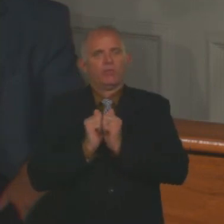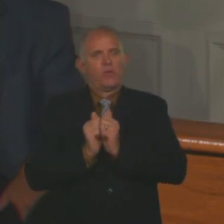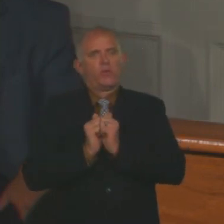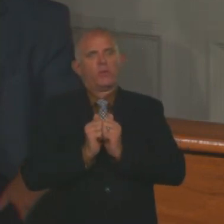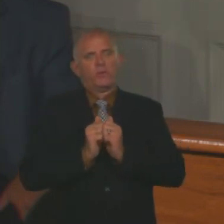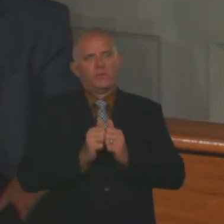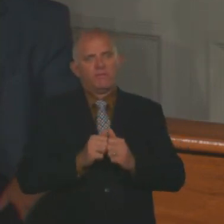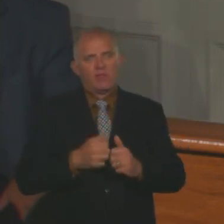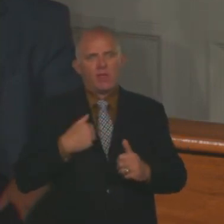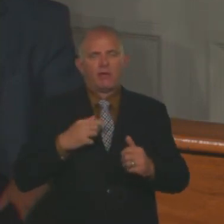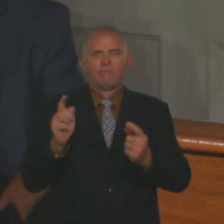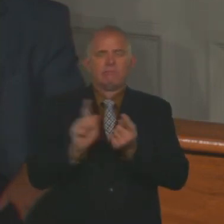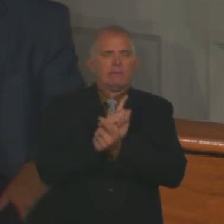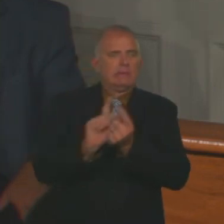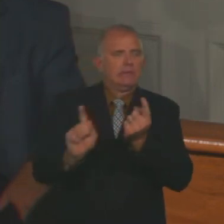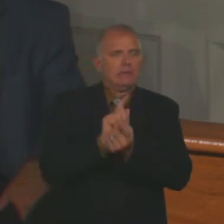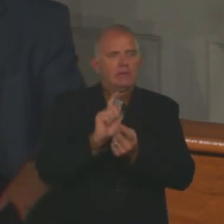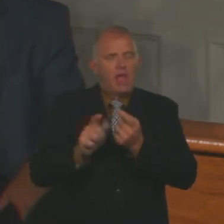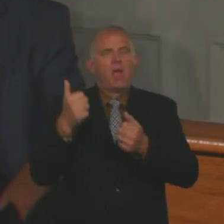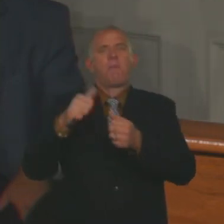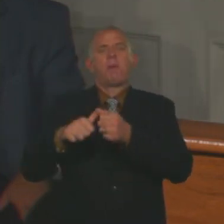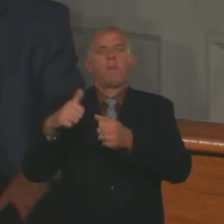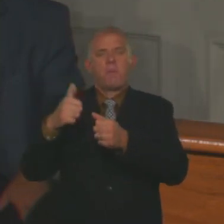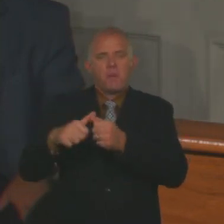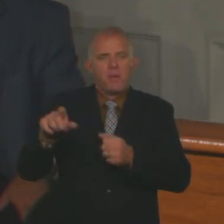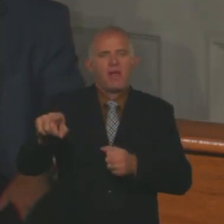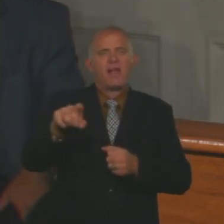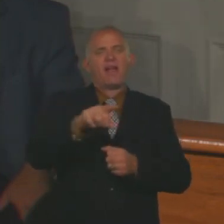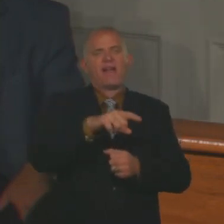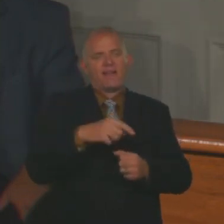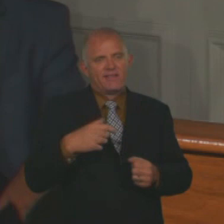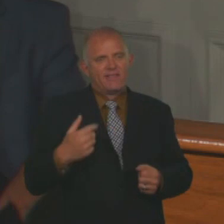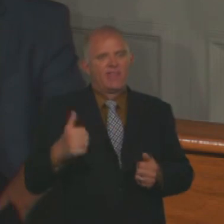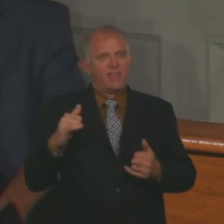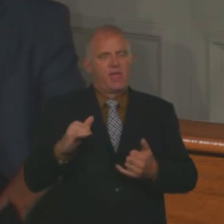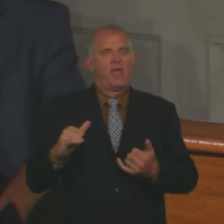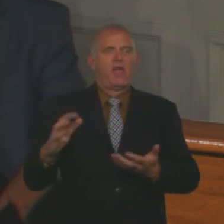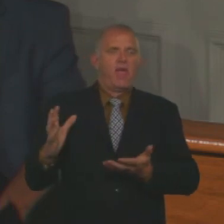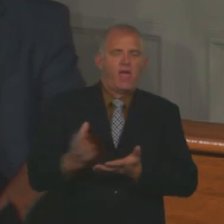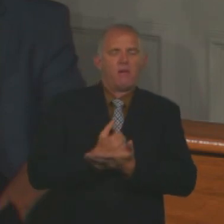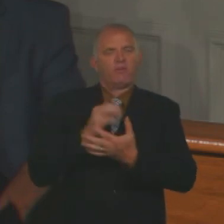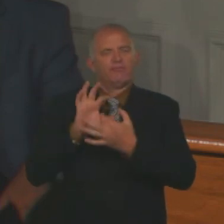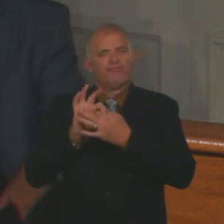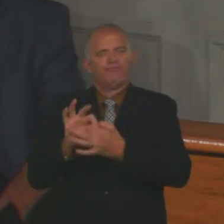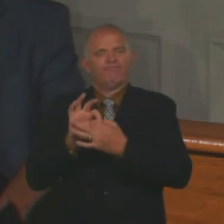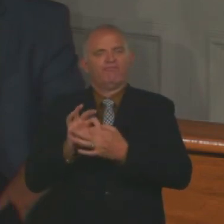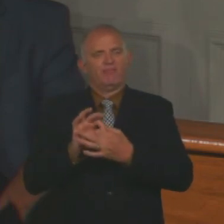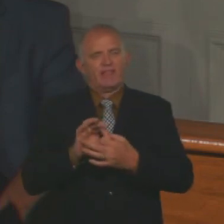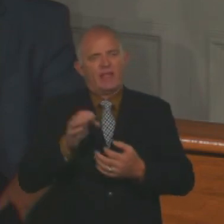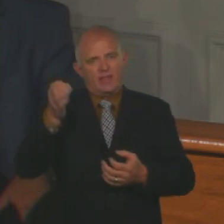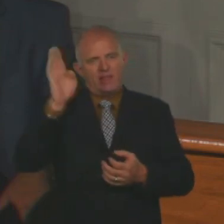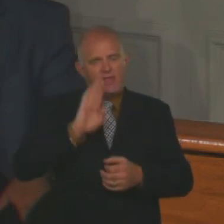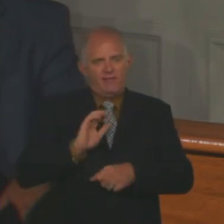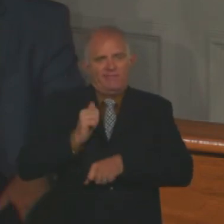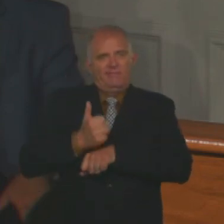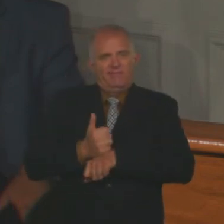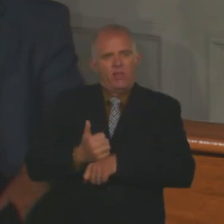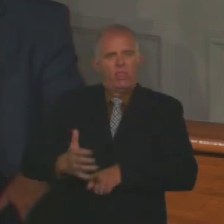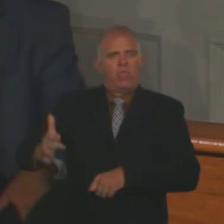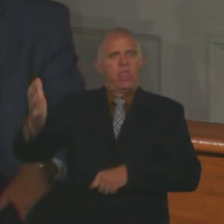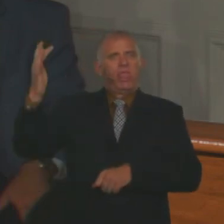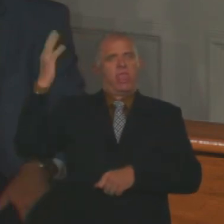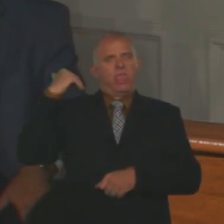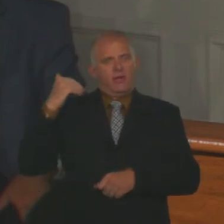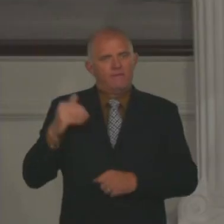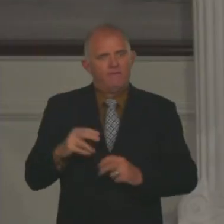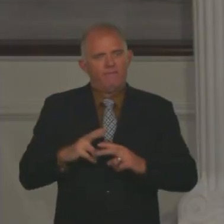that we have that commonality and we have the opportunity, that camaraderie that God gave us early in our years. And I'm thankful for that. And for